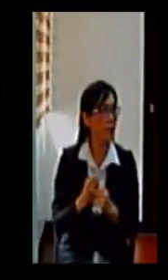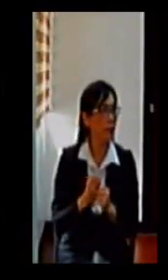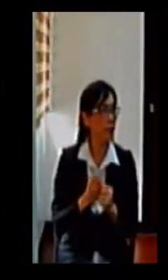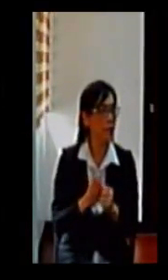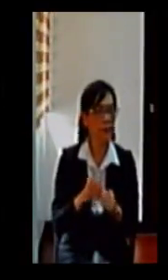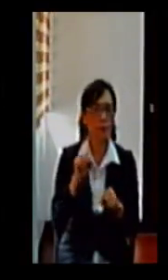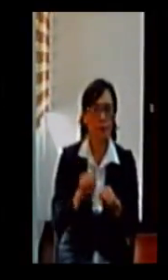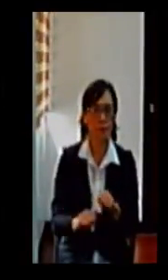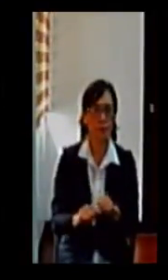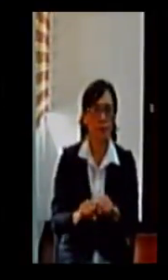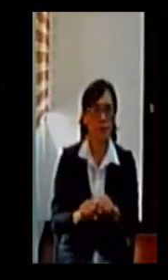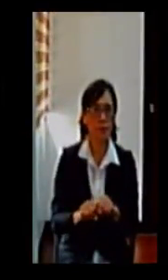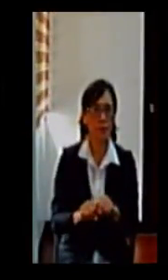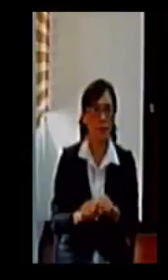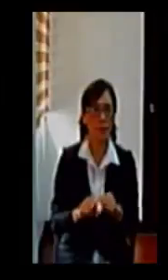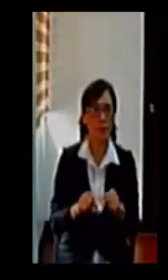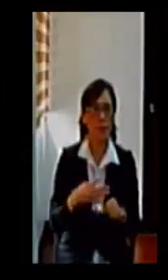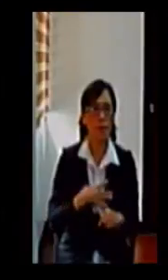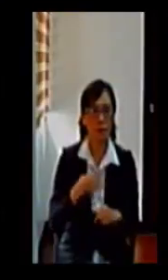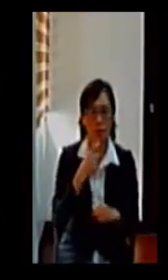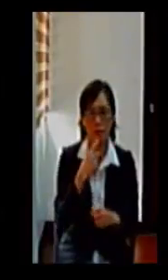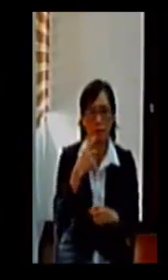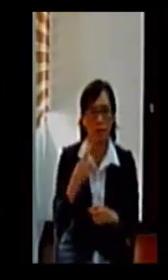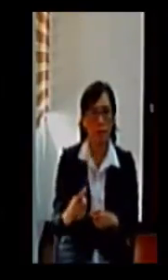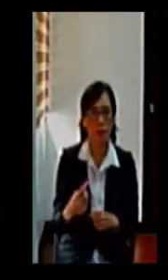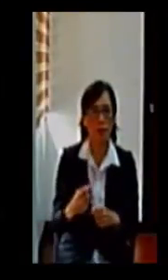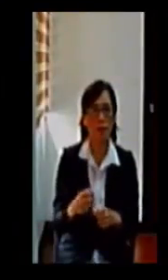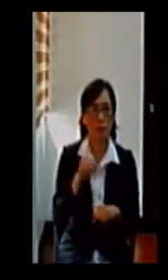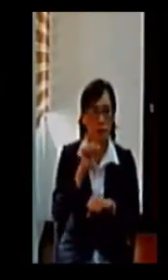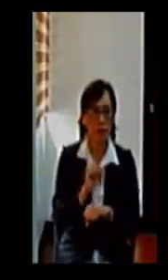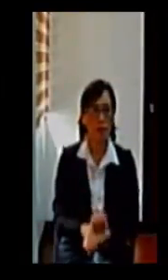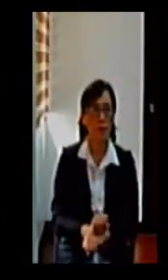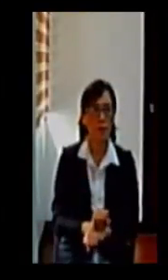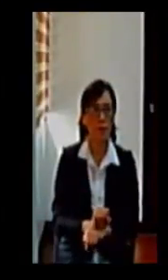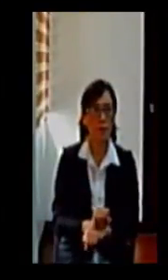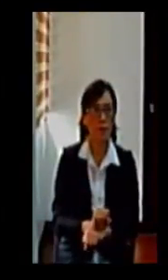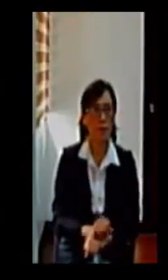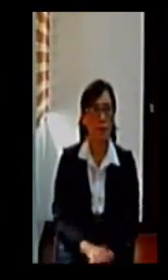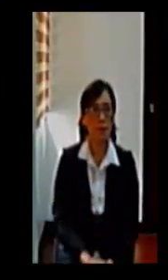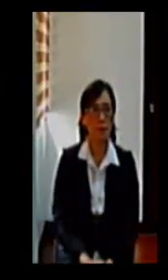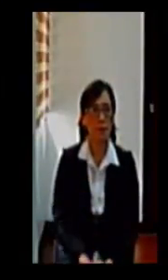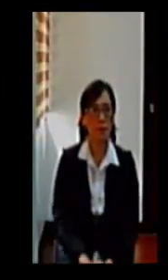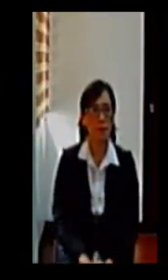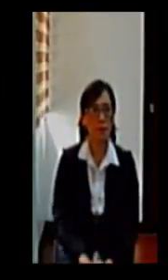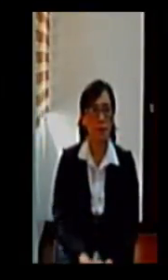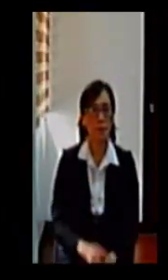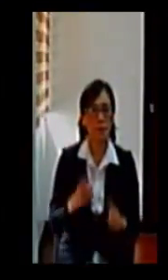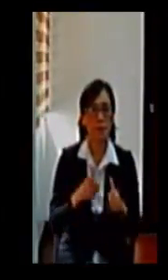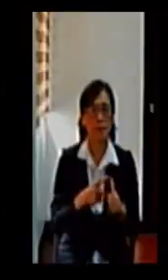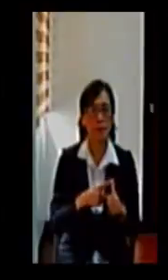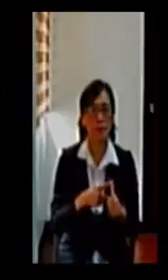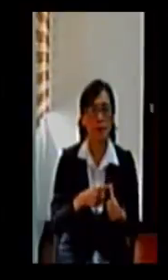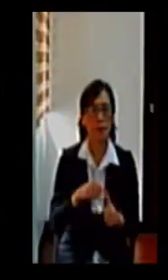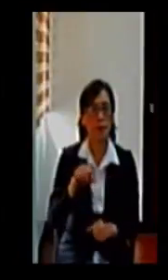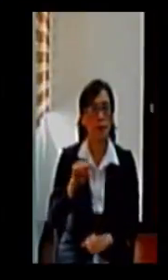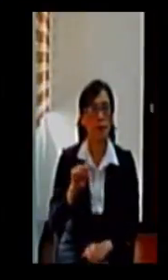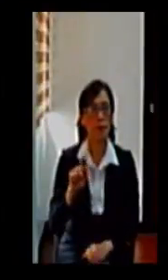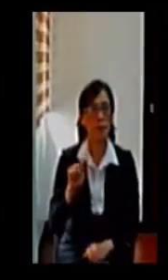So what I'm trying to say is that this impact is the first stage of